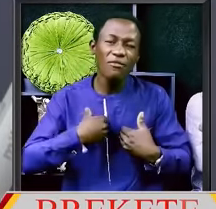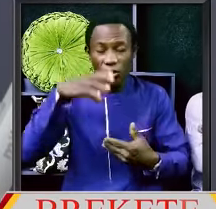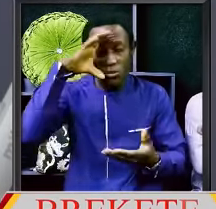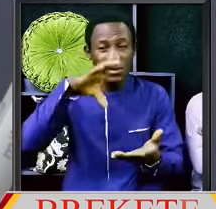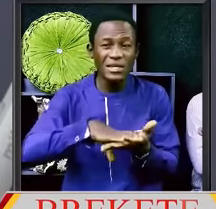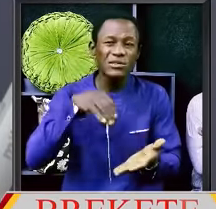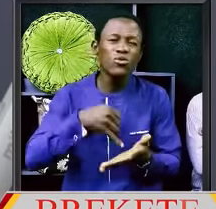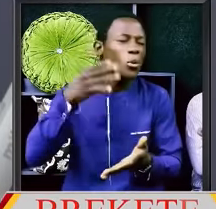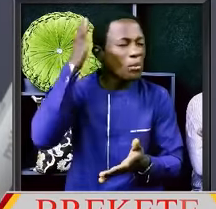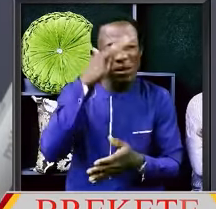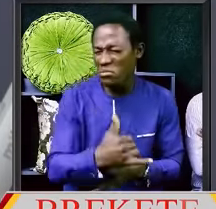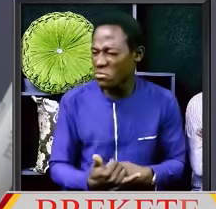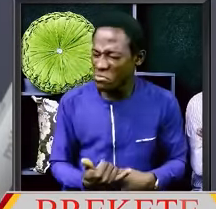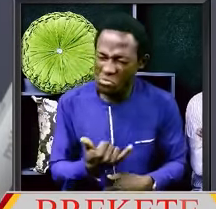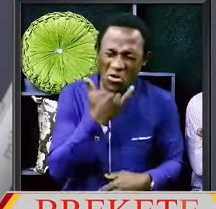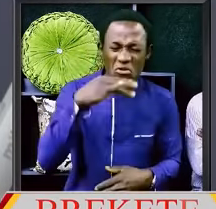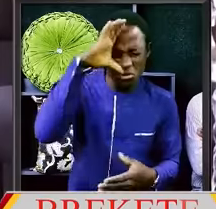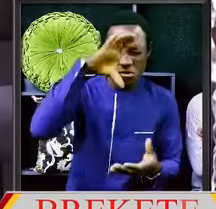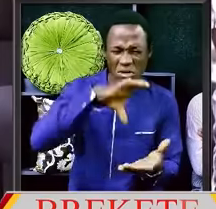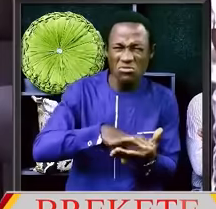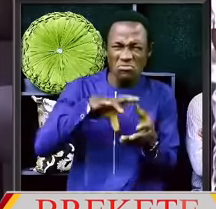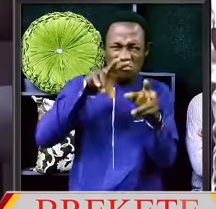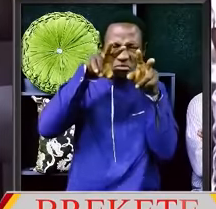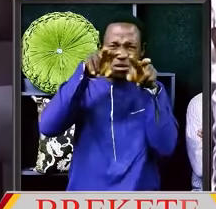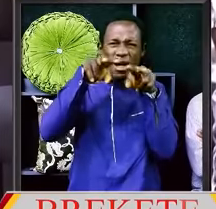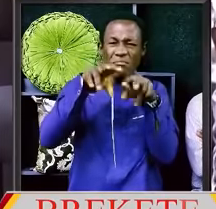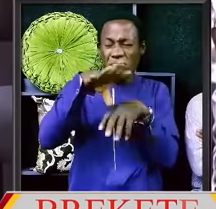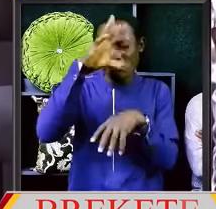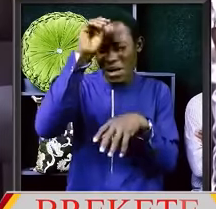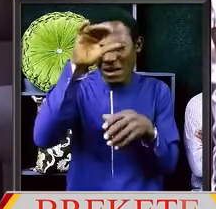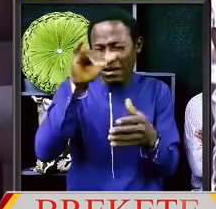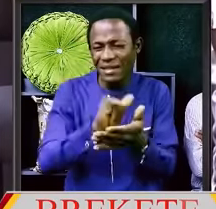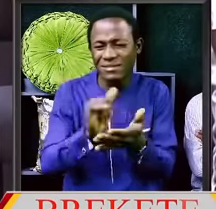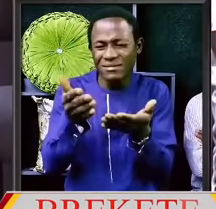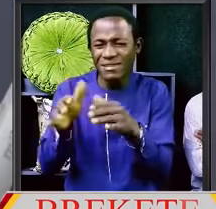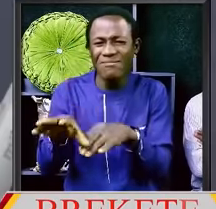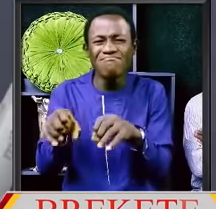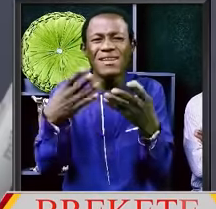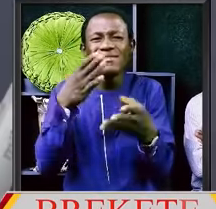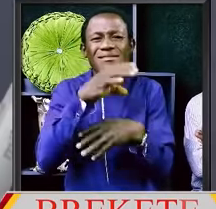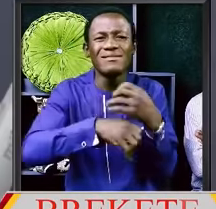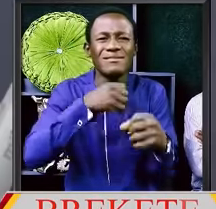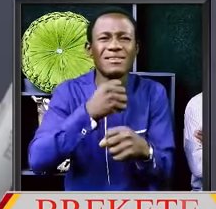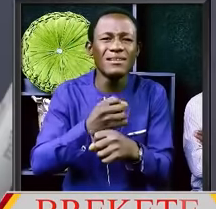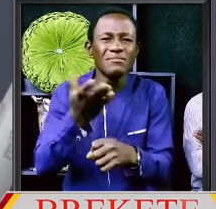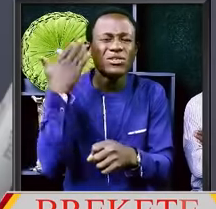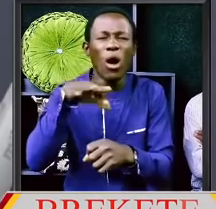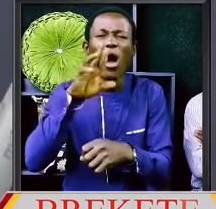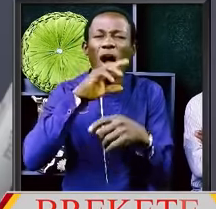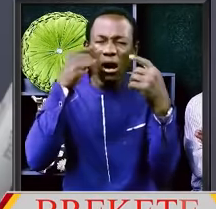by the grace of God. Amen. Come look the woman. Man, where don't die many years ago, now they cry.